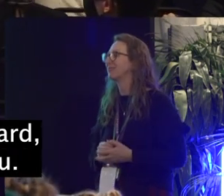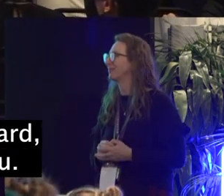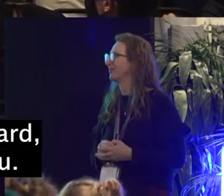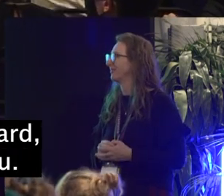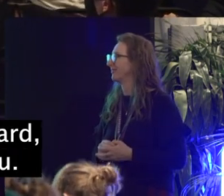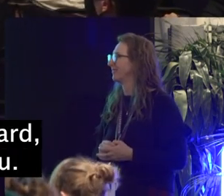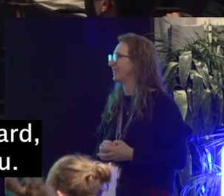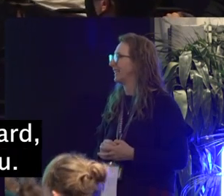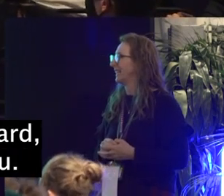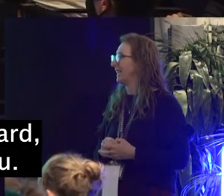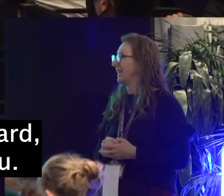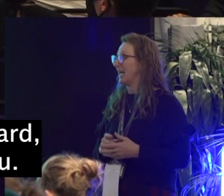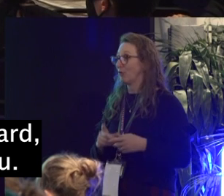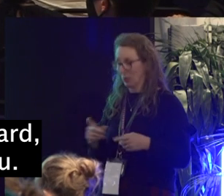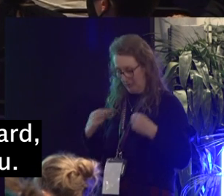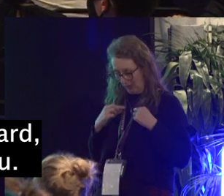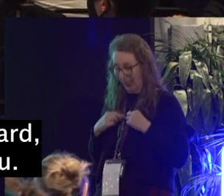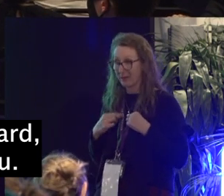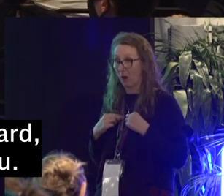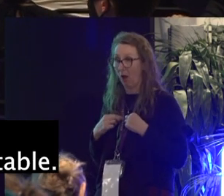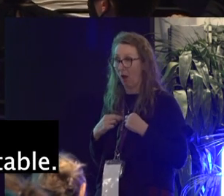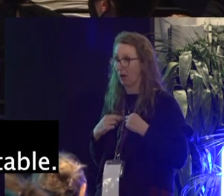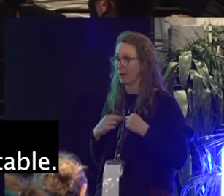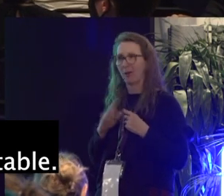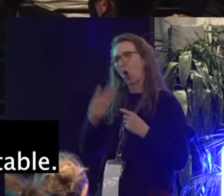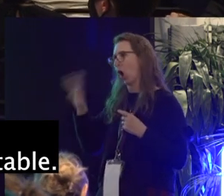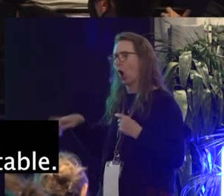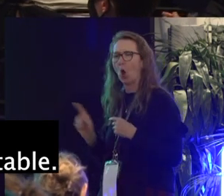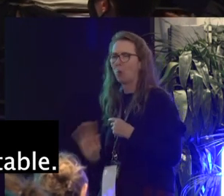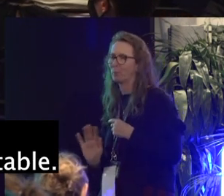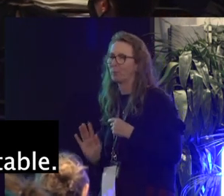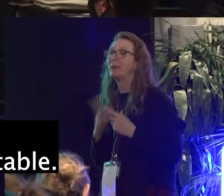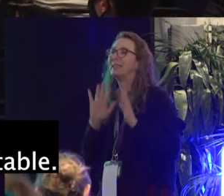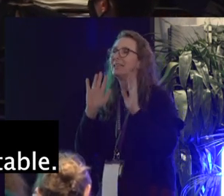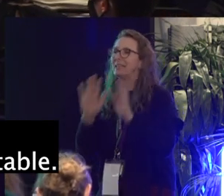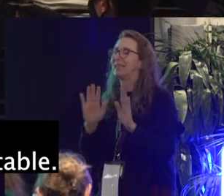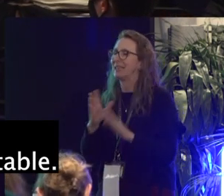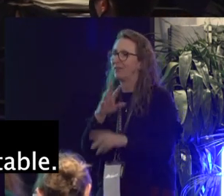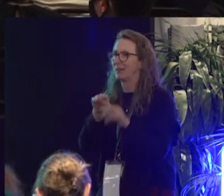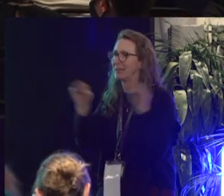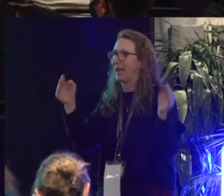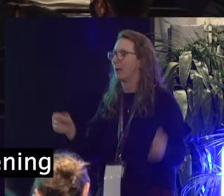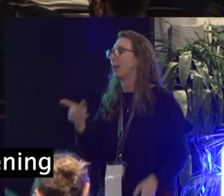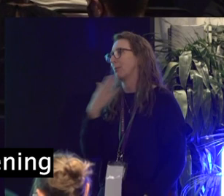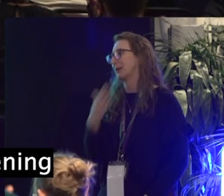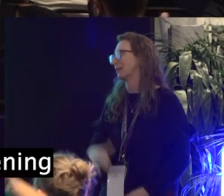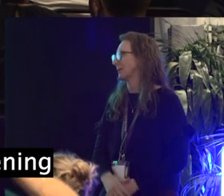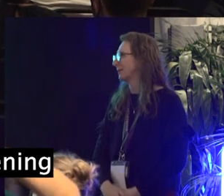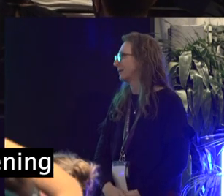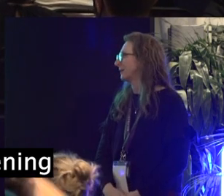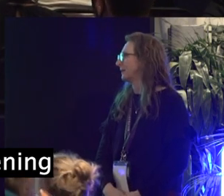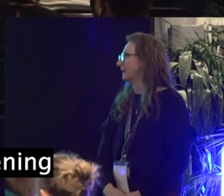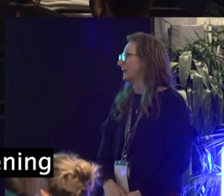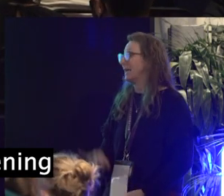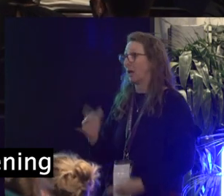If you are still wearing a lanyard, please don't take it with you. Please also leave it on the box office table. If you have a